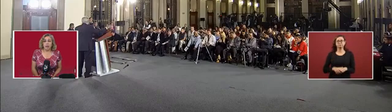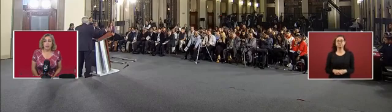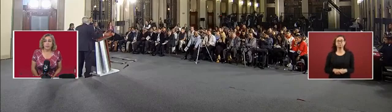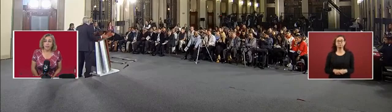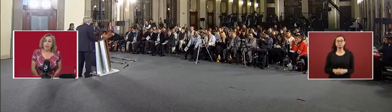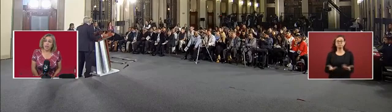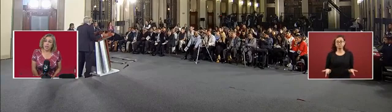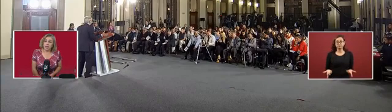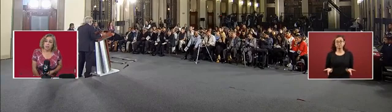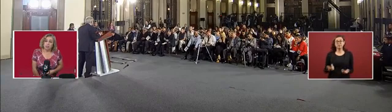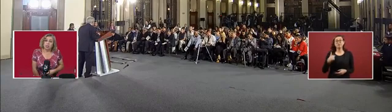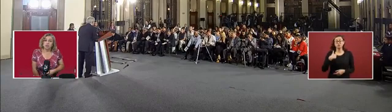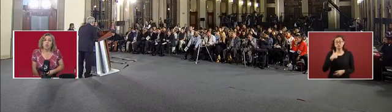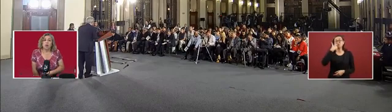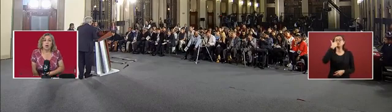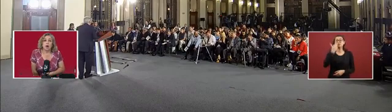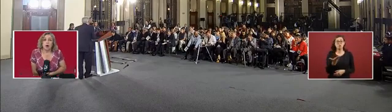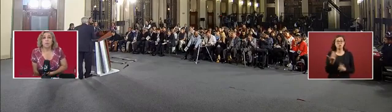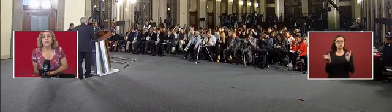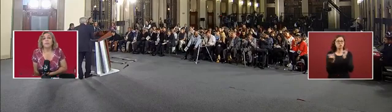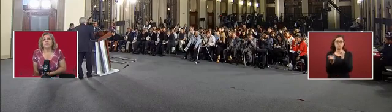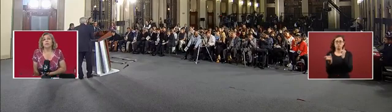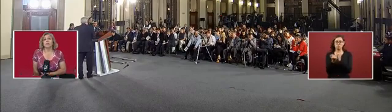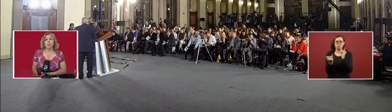that they were trying to make sure